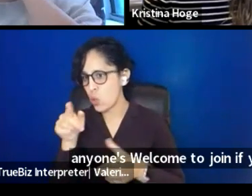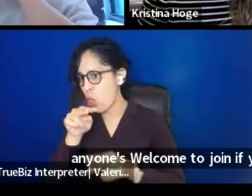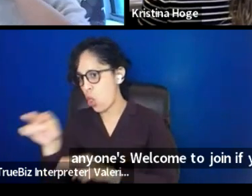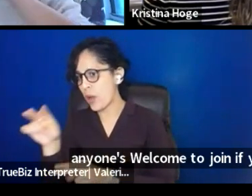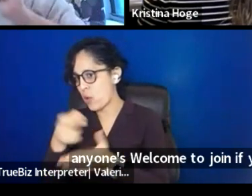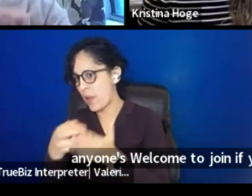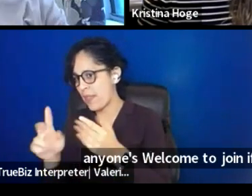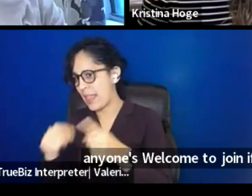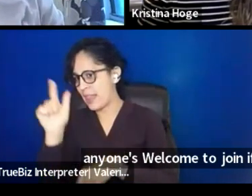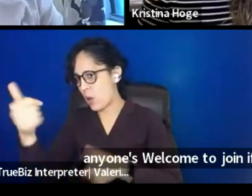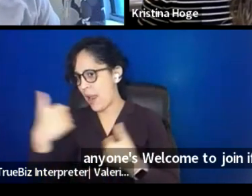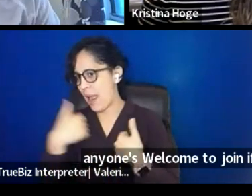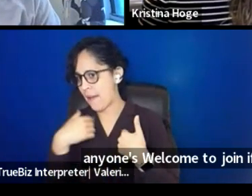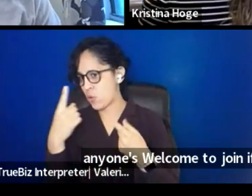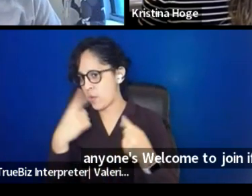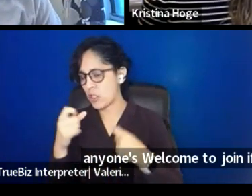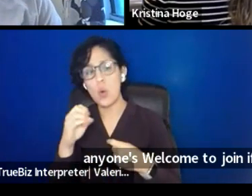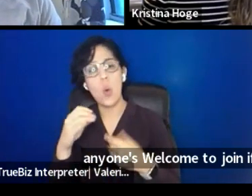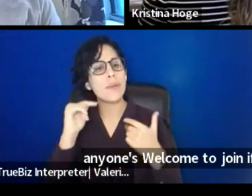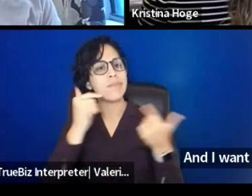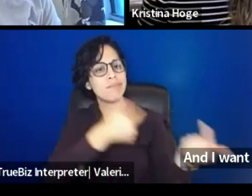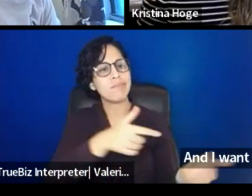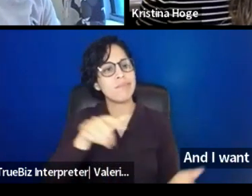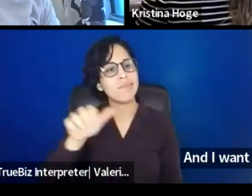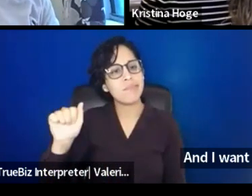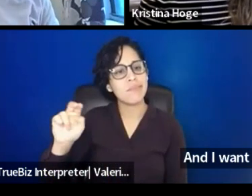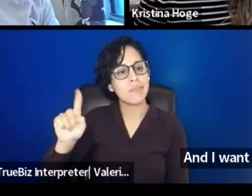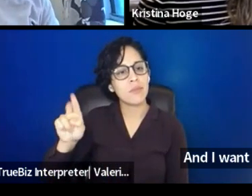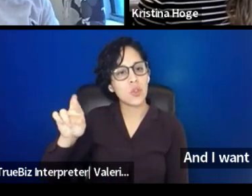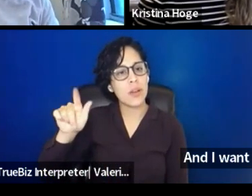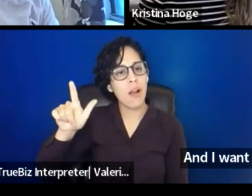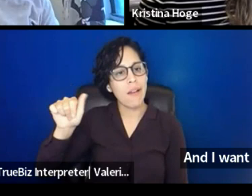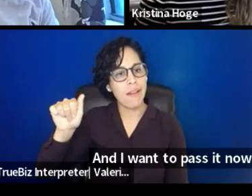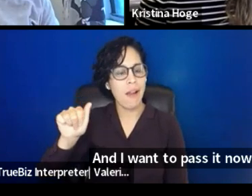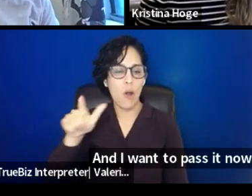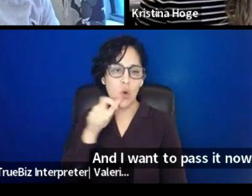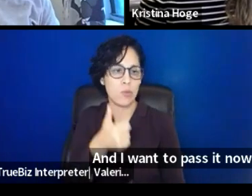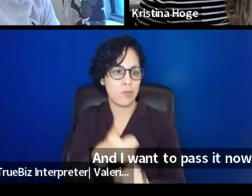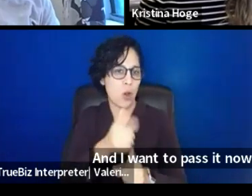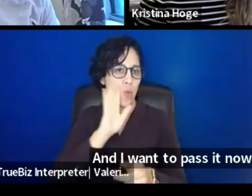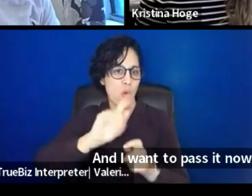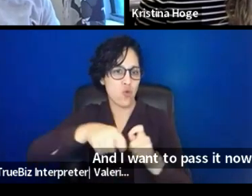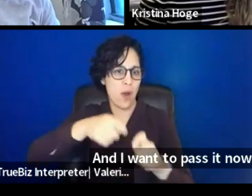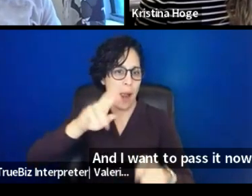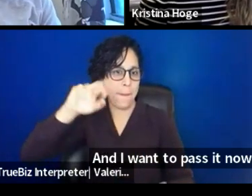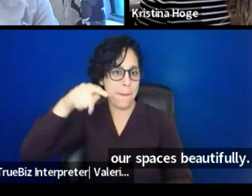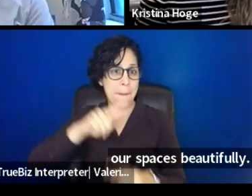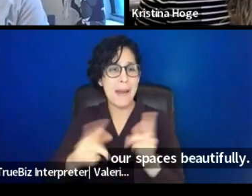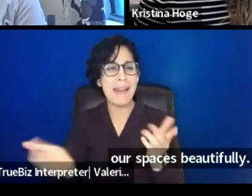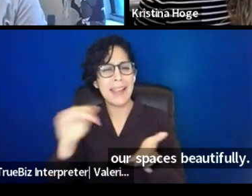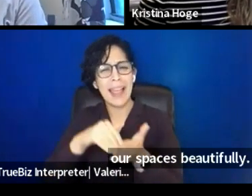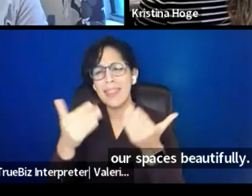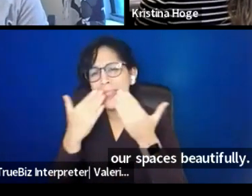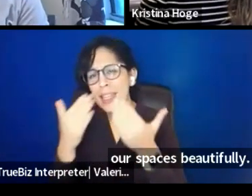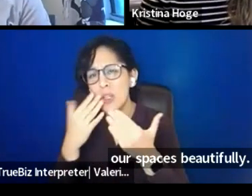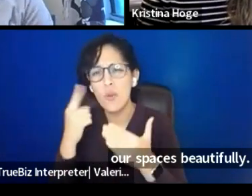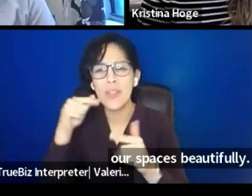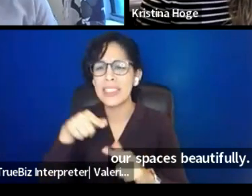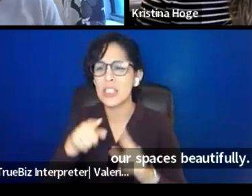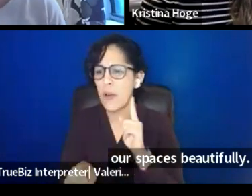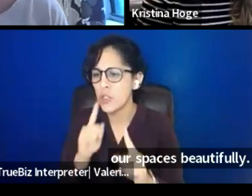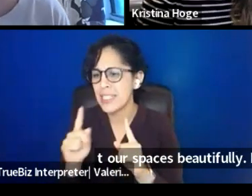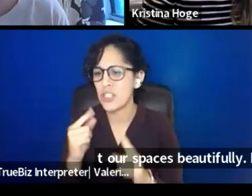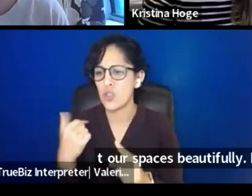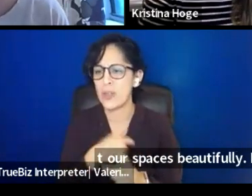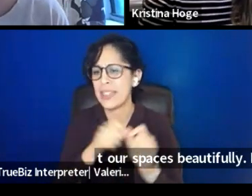I want to pass it now on to Adriana, who closes out our spaces beautifully. But once again, thank you so much for this conversation where we could